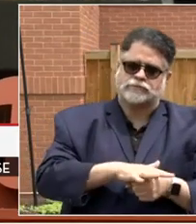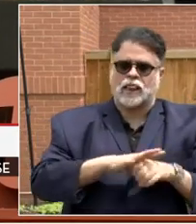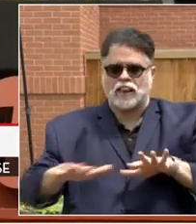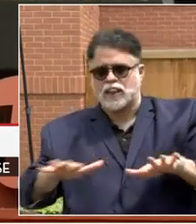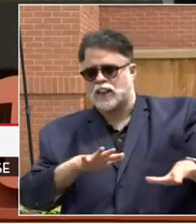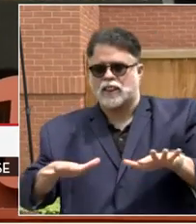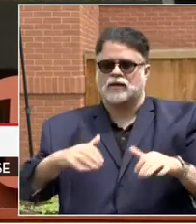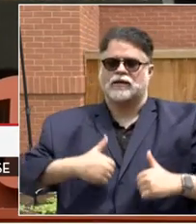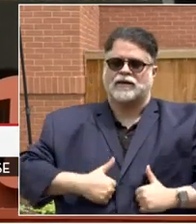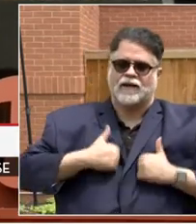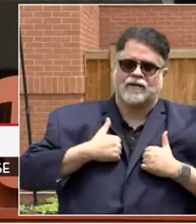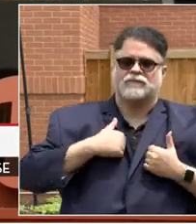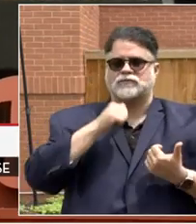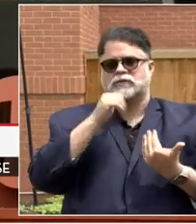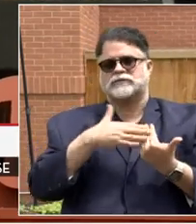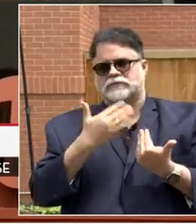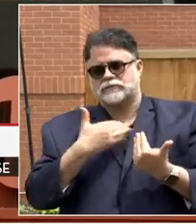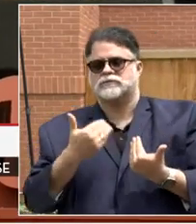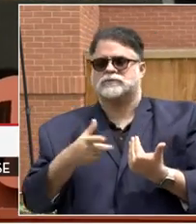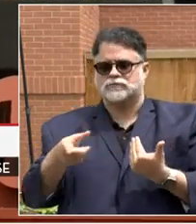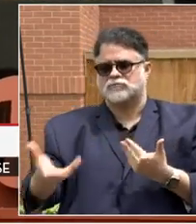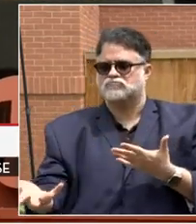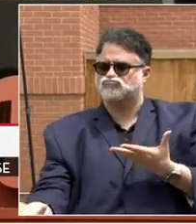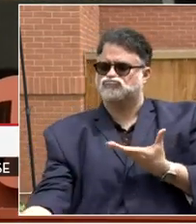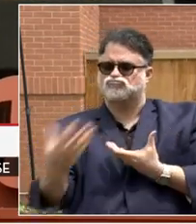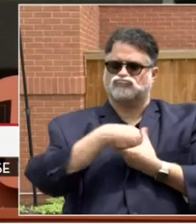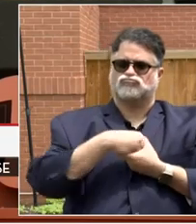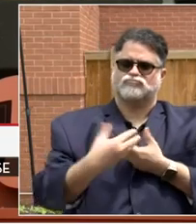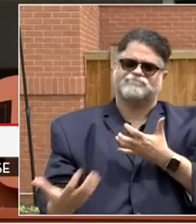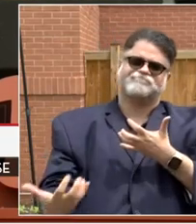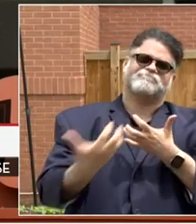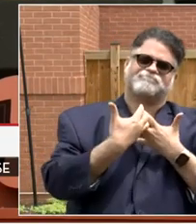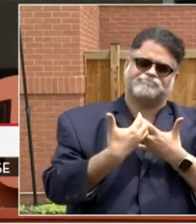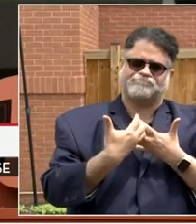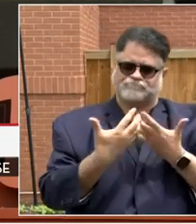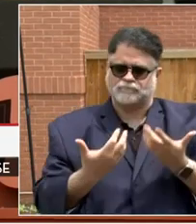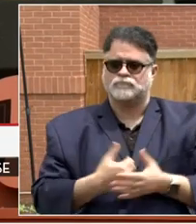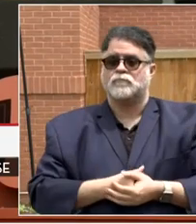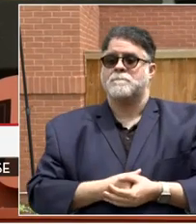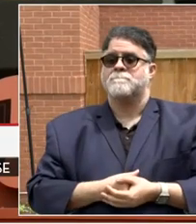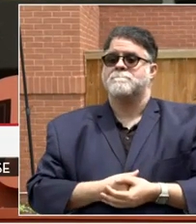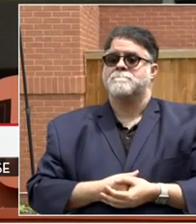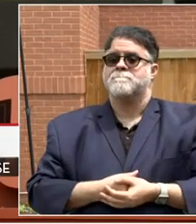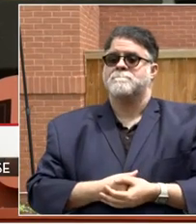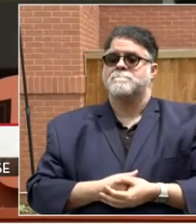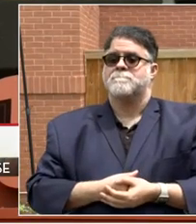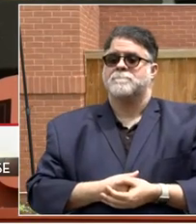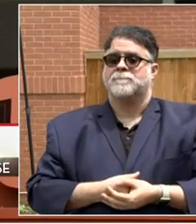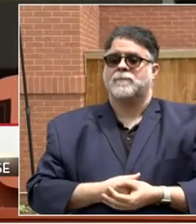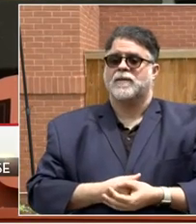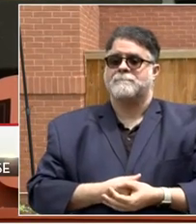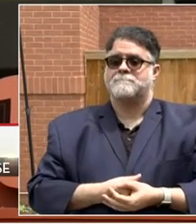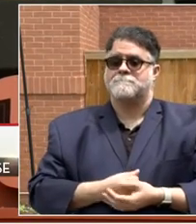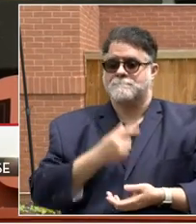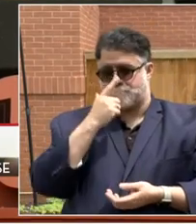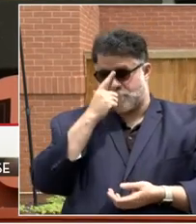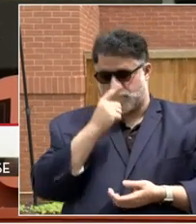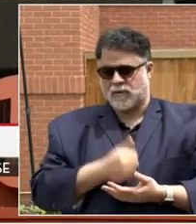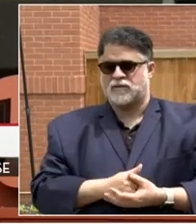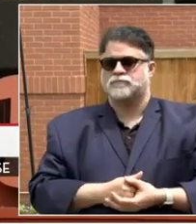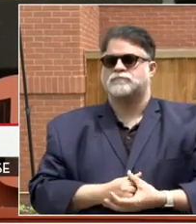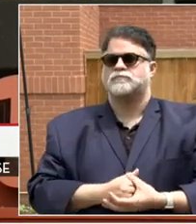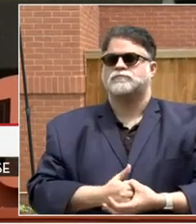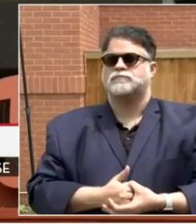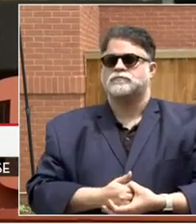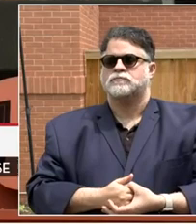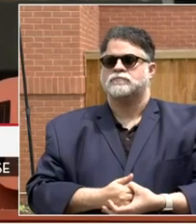who fit the bill. So if you know that you can touch other people in your community, influence them,